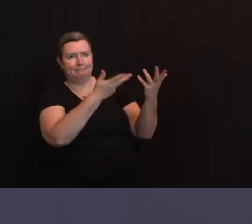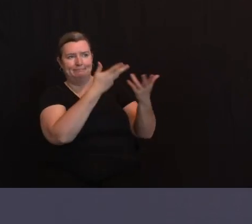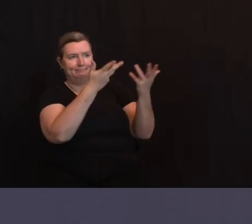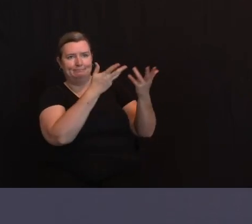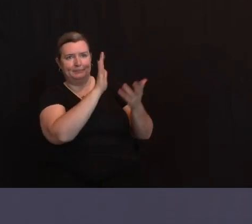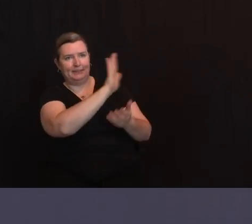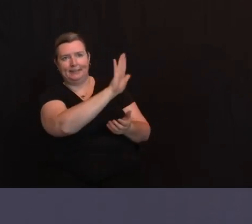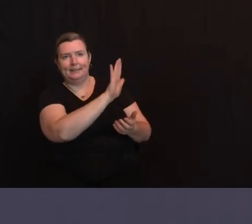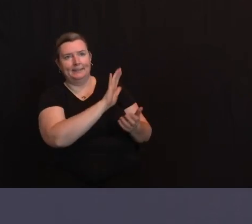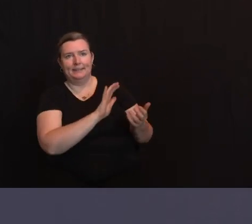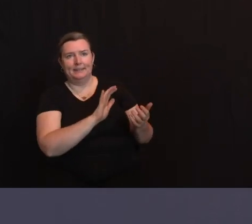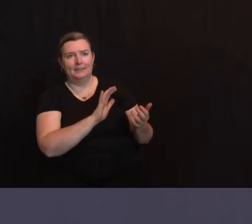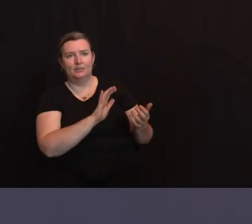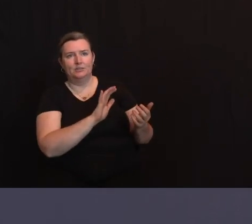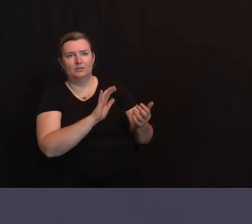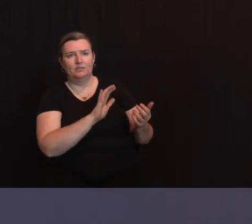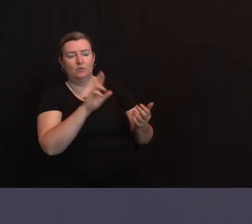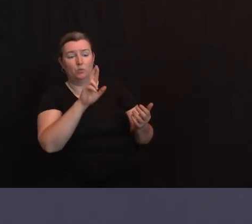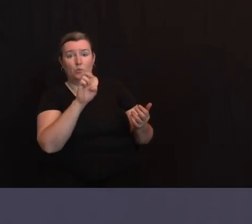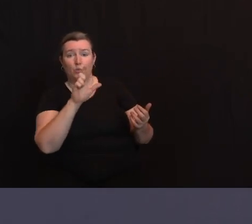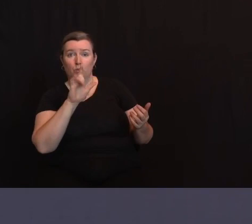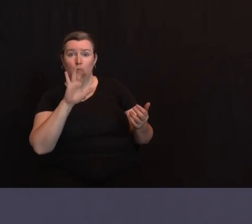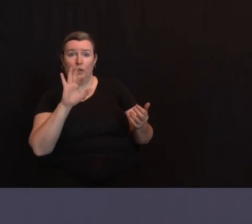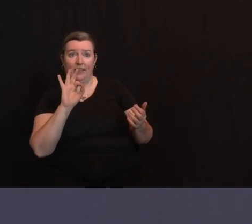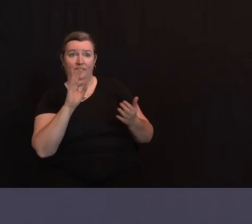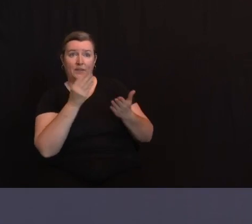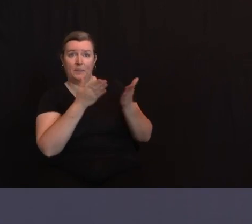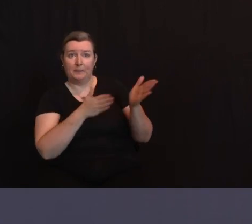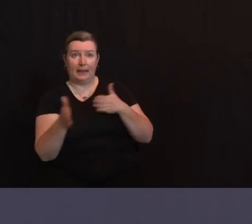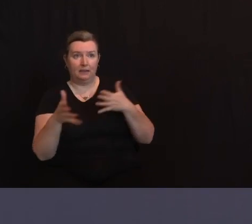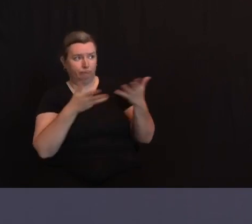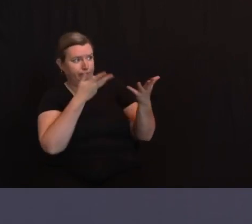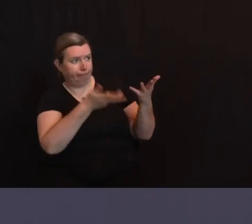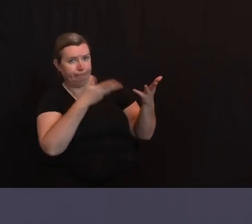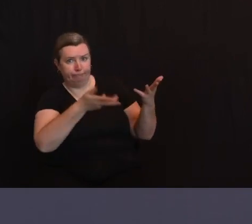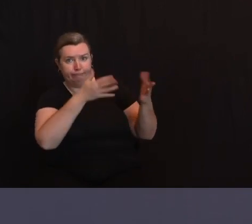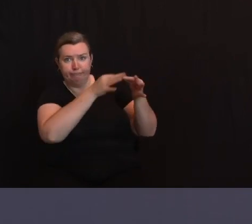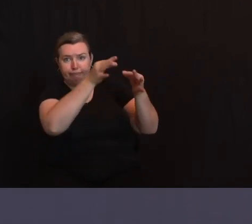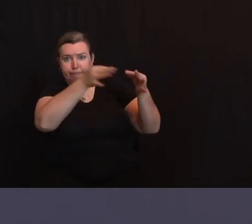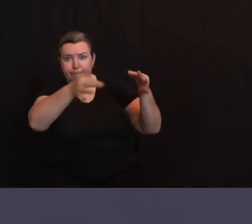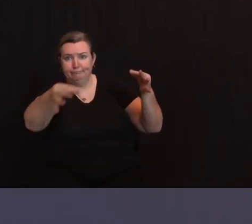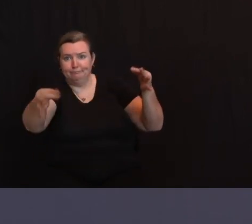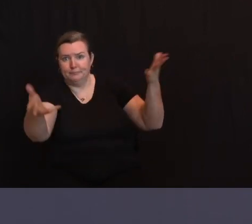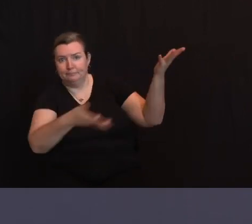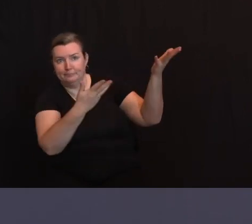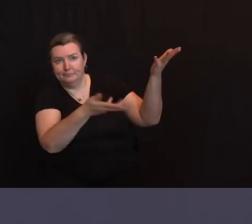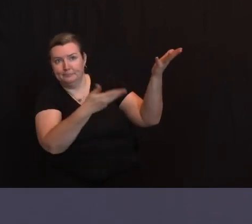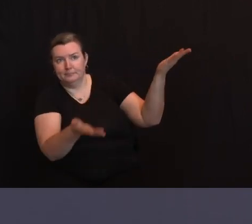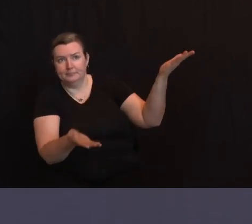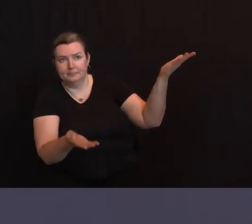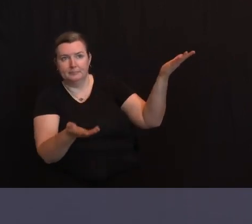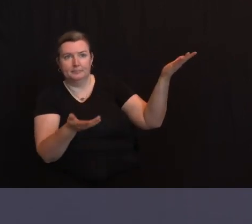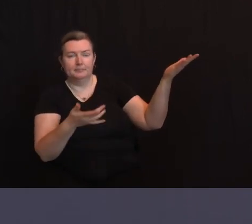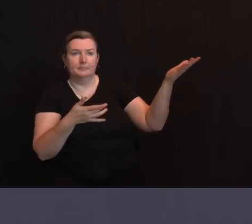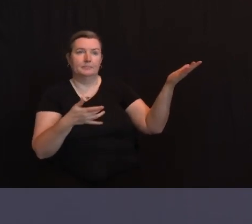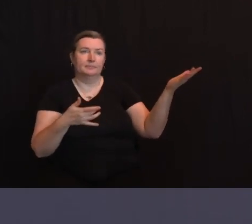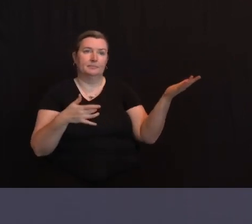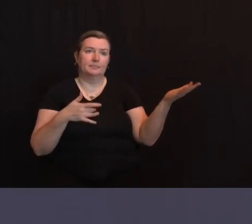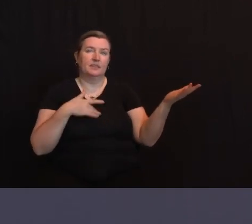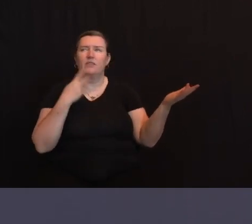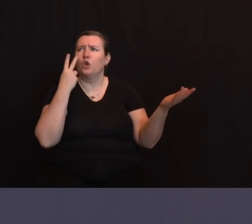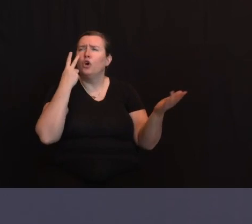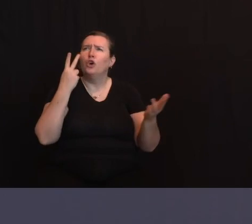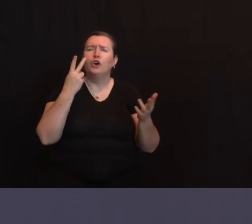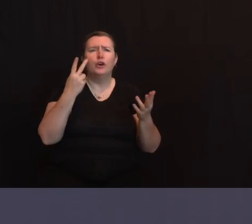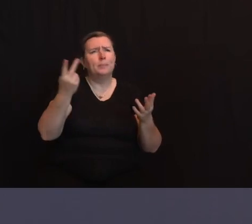money that you're expecting is going to come for the people who need it. So can you connect the dots in going back and just, because obviously nobody